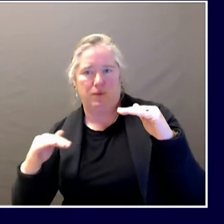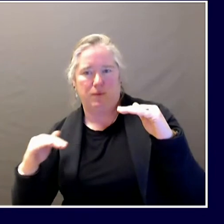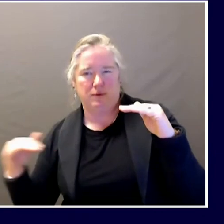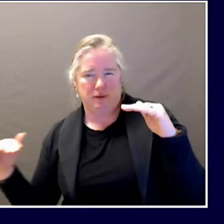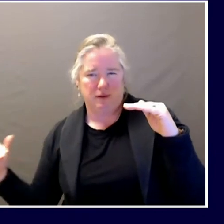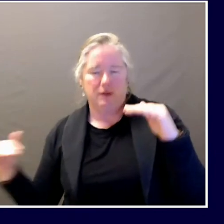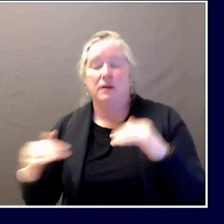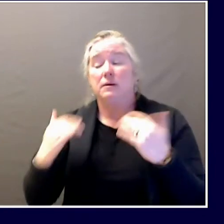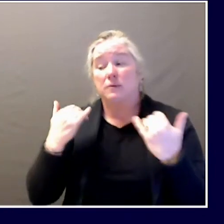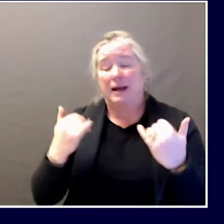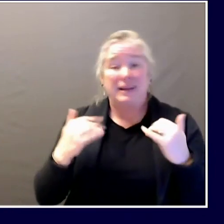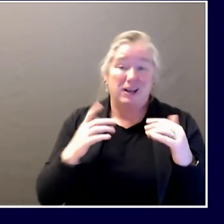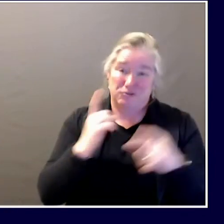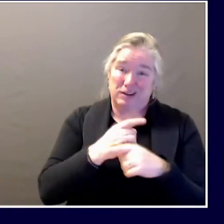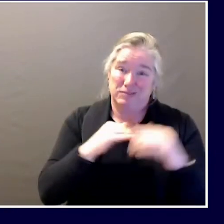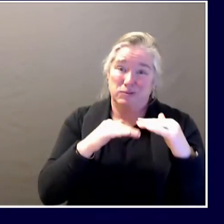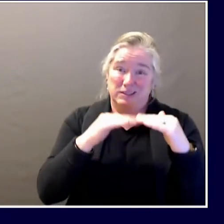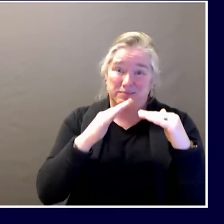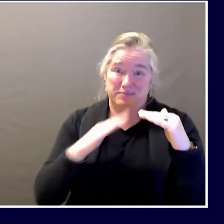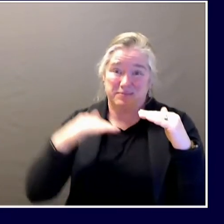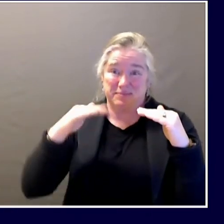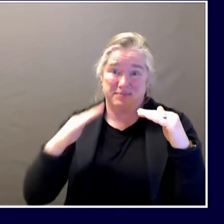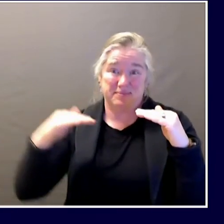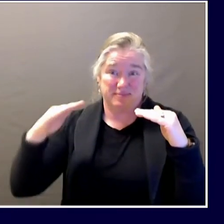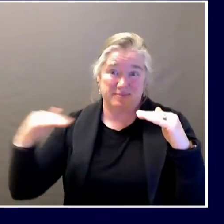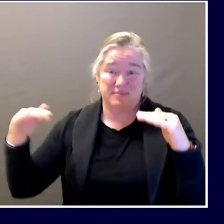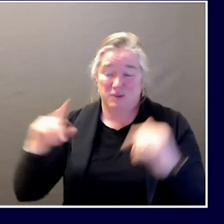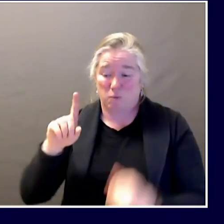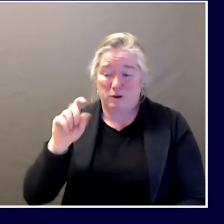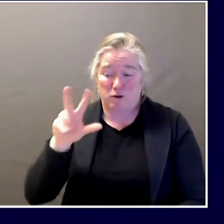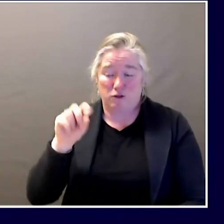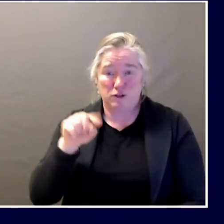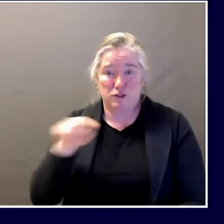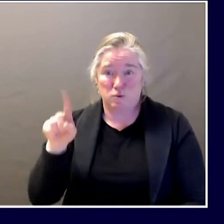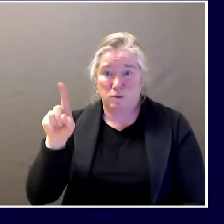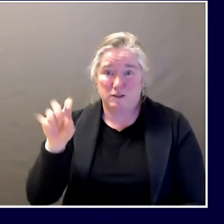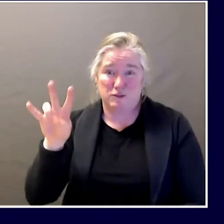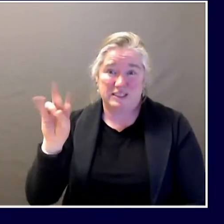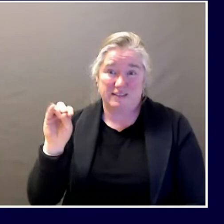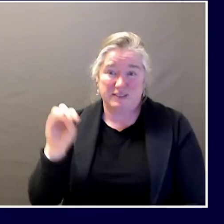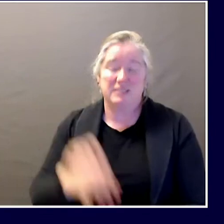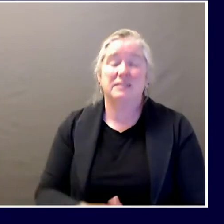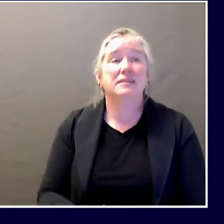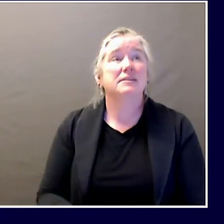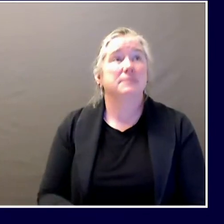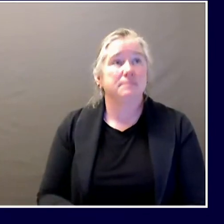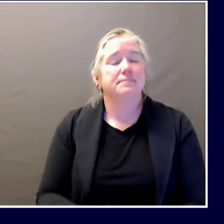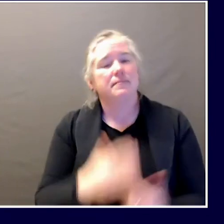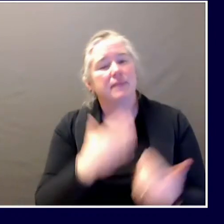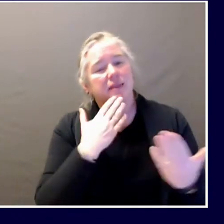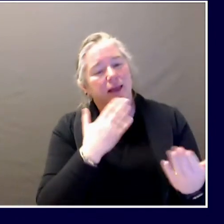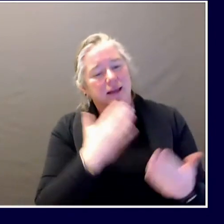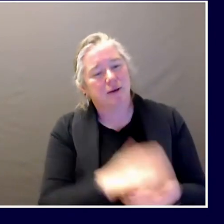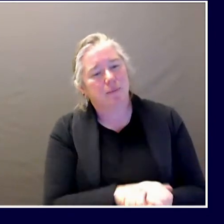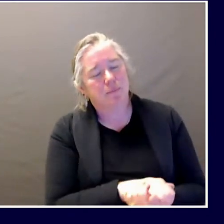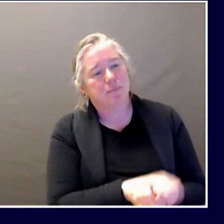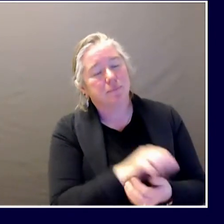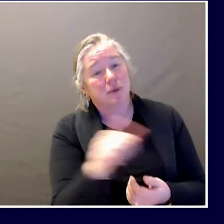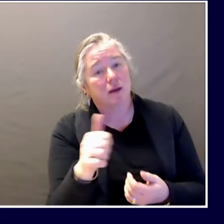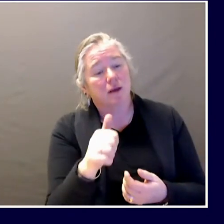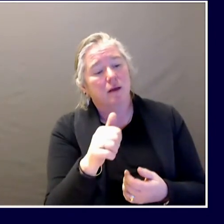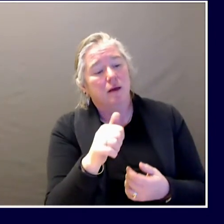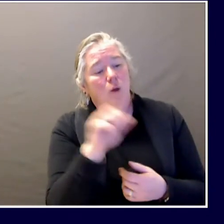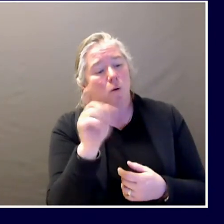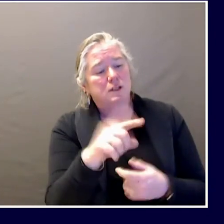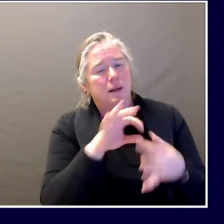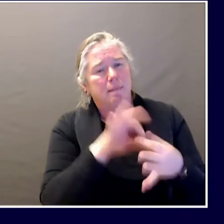stable plateau for now. All right, thank you. And then a question about vaccines. You talked a little